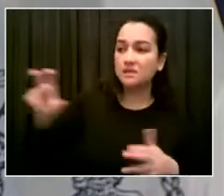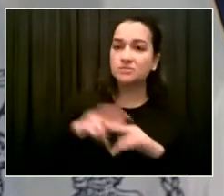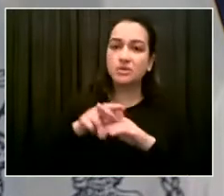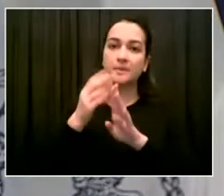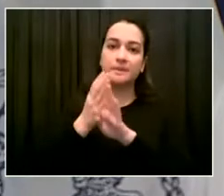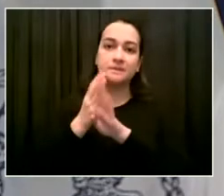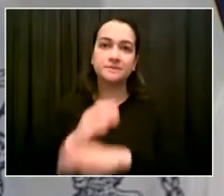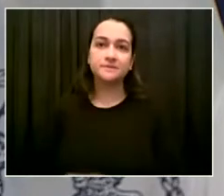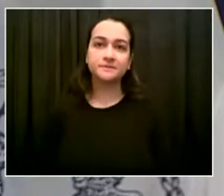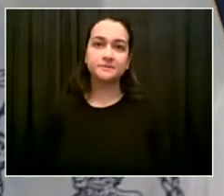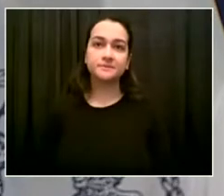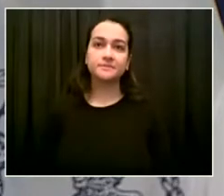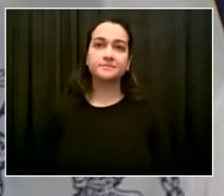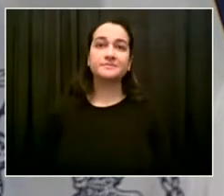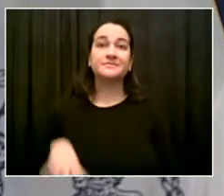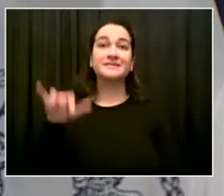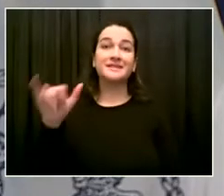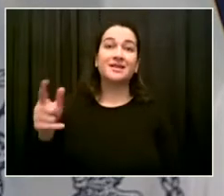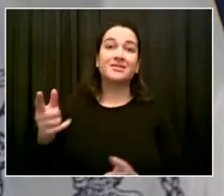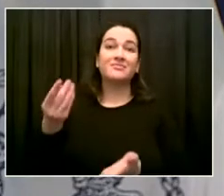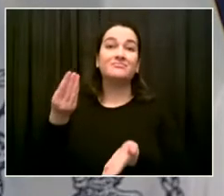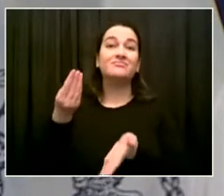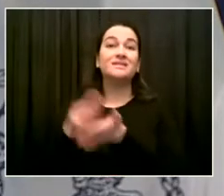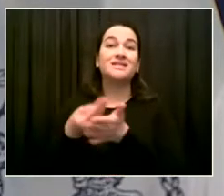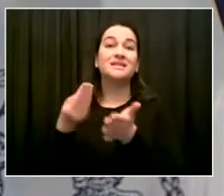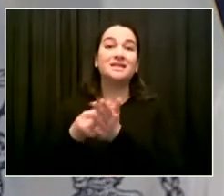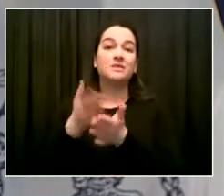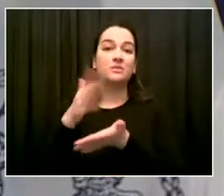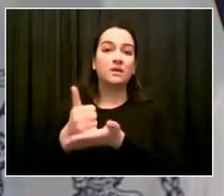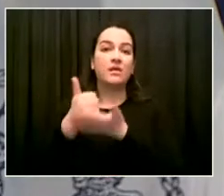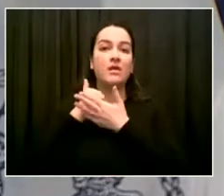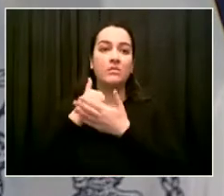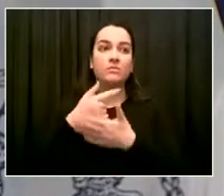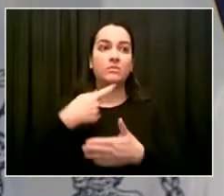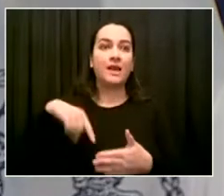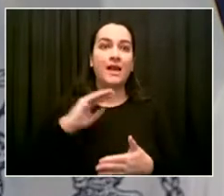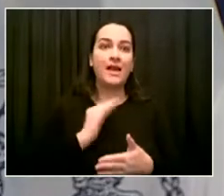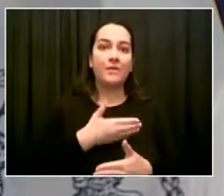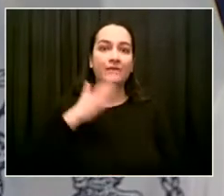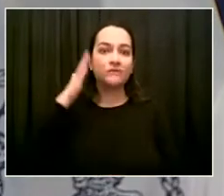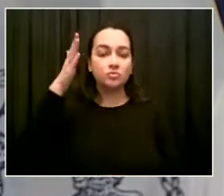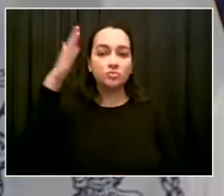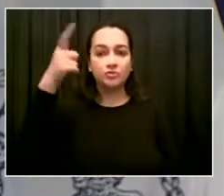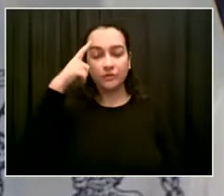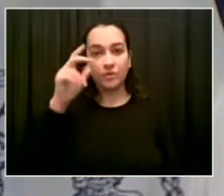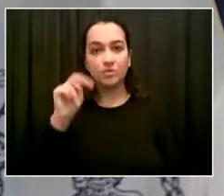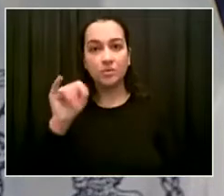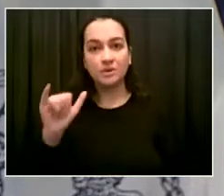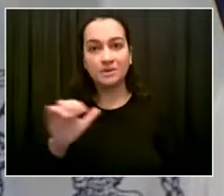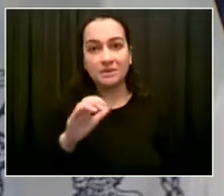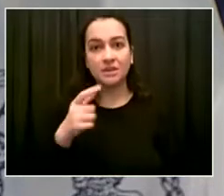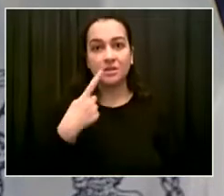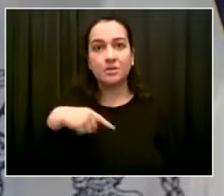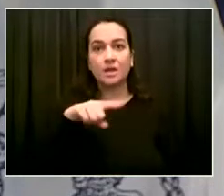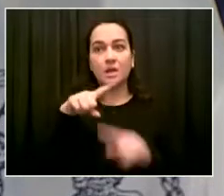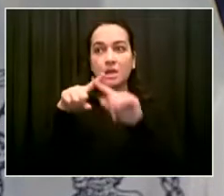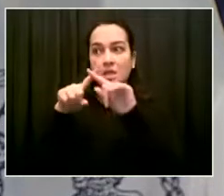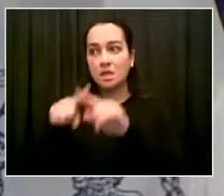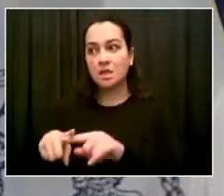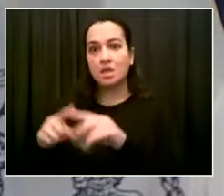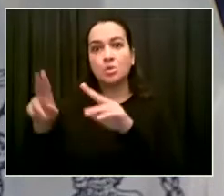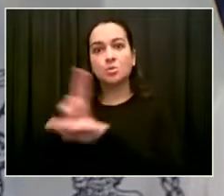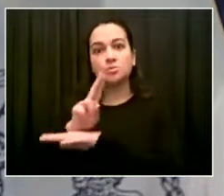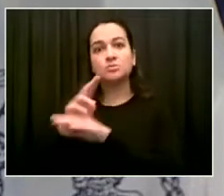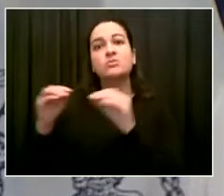So having a reliable revenue source for mass transit, this is going to make a huge difference for everyday New Yorkers. Just think of this as the way that we're going to